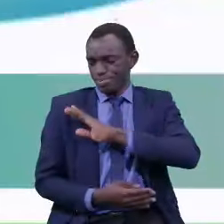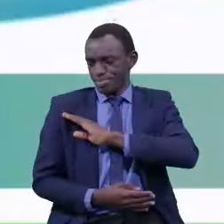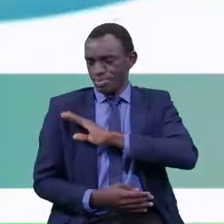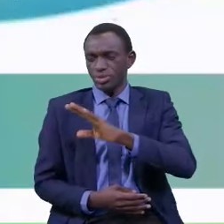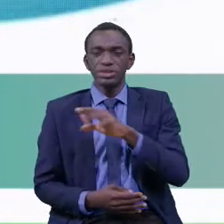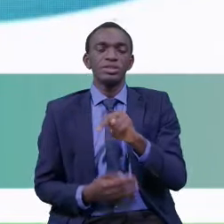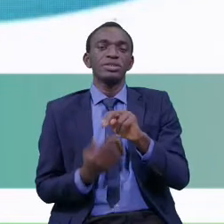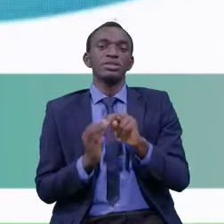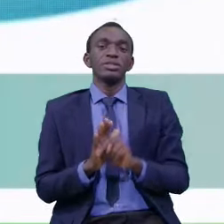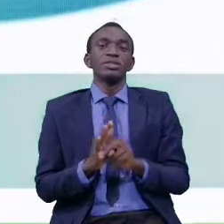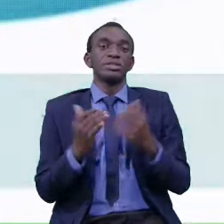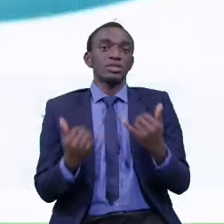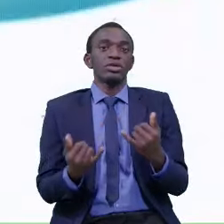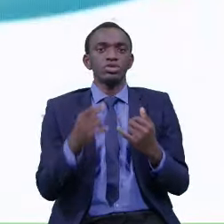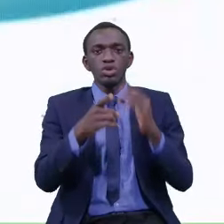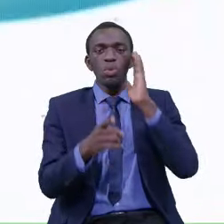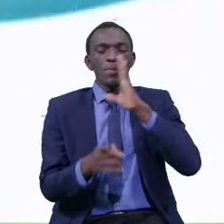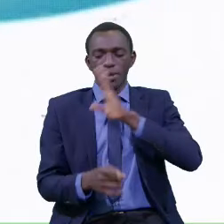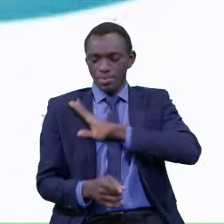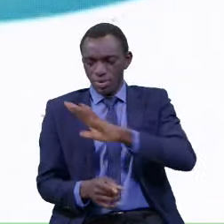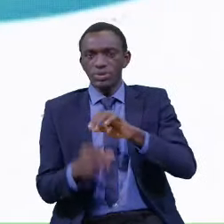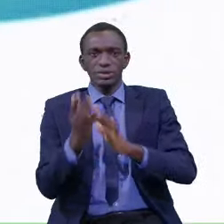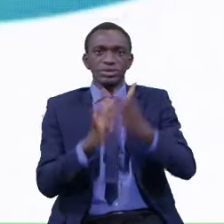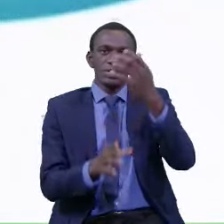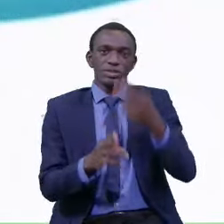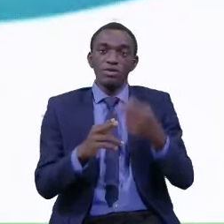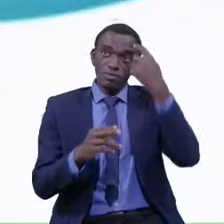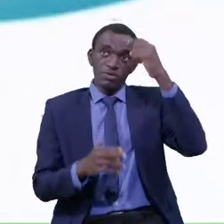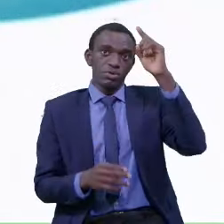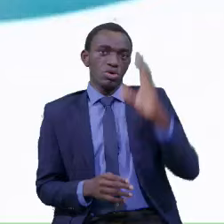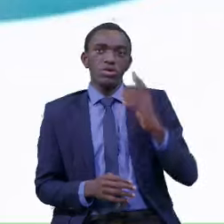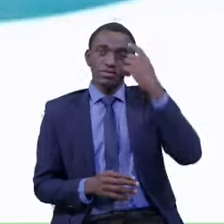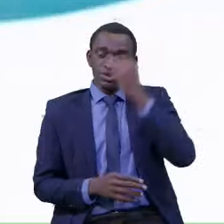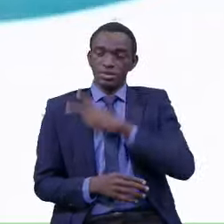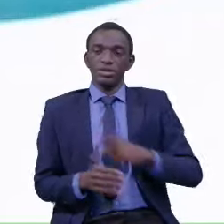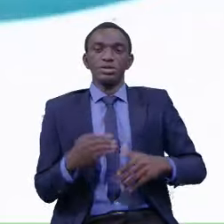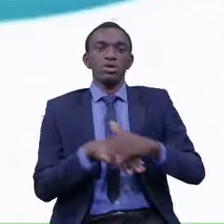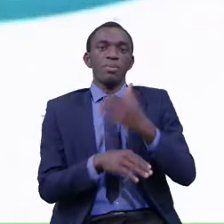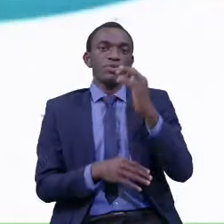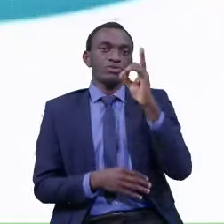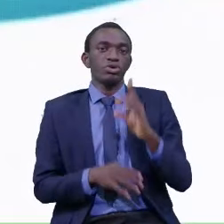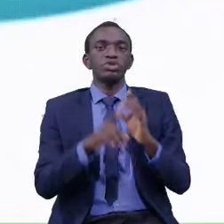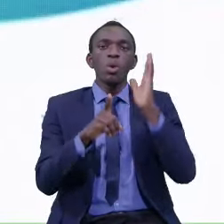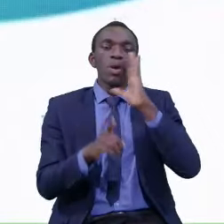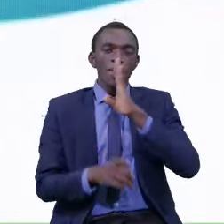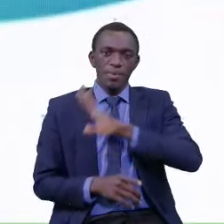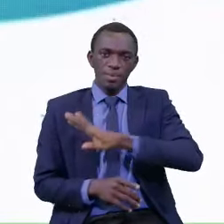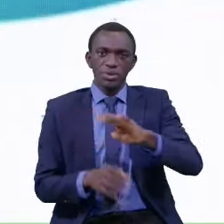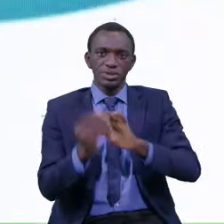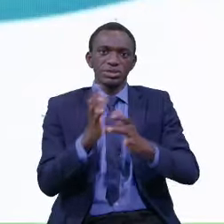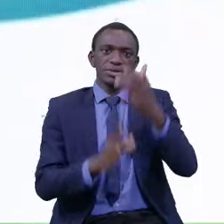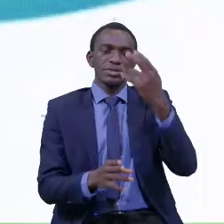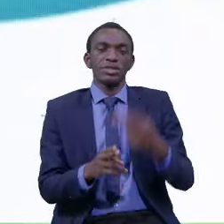you will be bold. For the kingdom of God, you will be bold. Look at verse 33. In verse